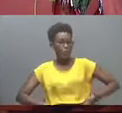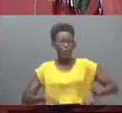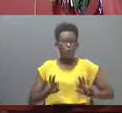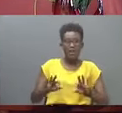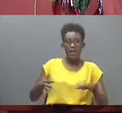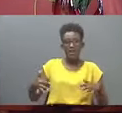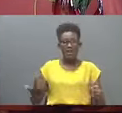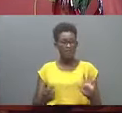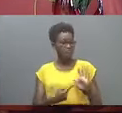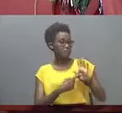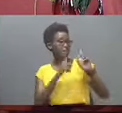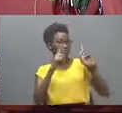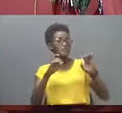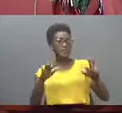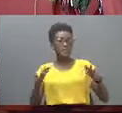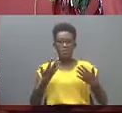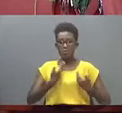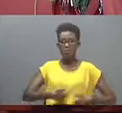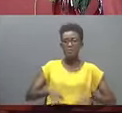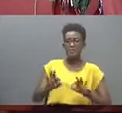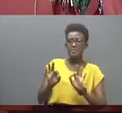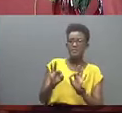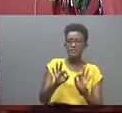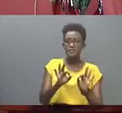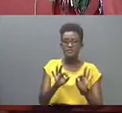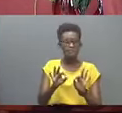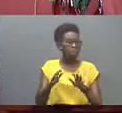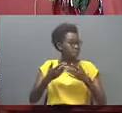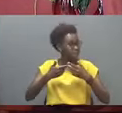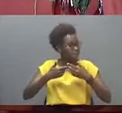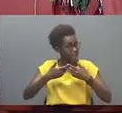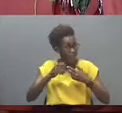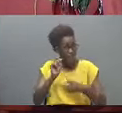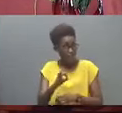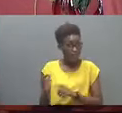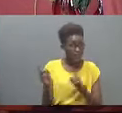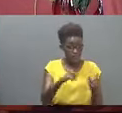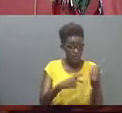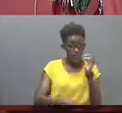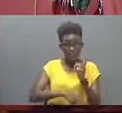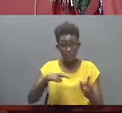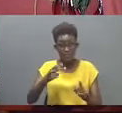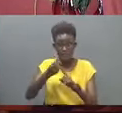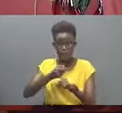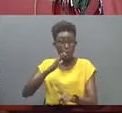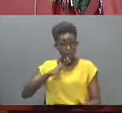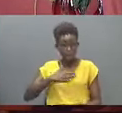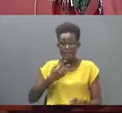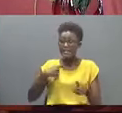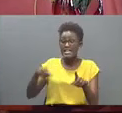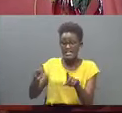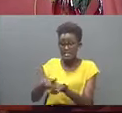image you are in, whatever form you are. If you are coming to steal from me, you